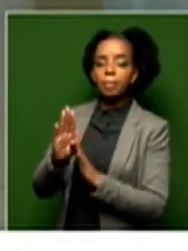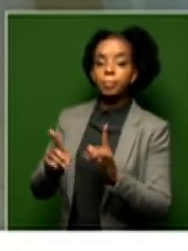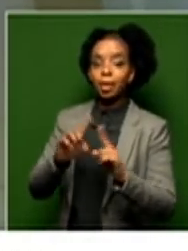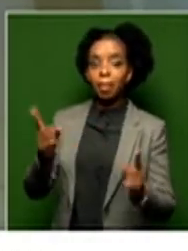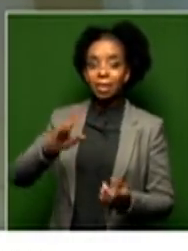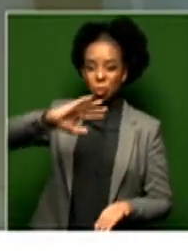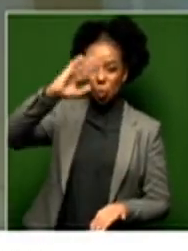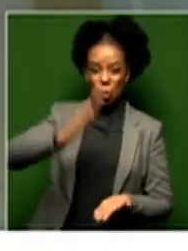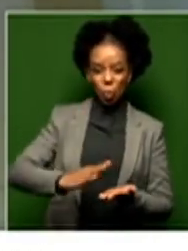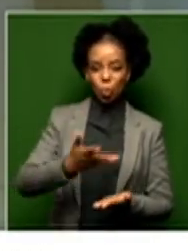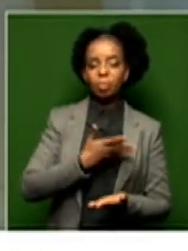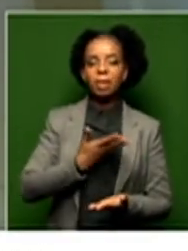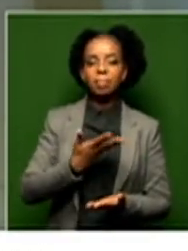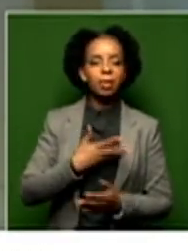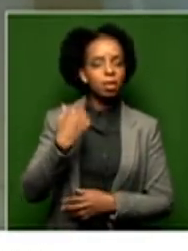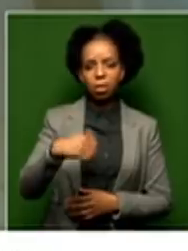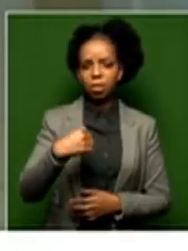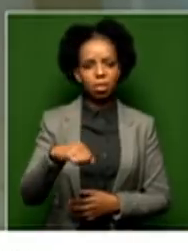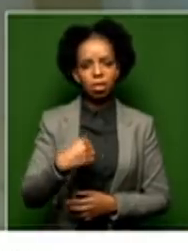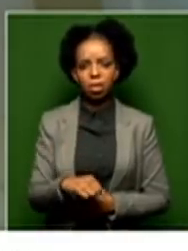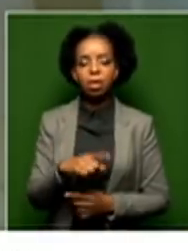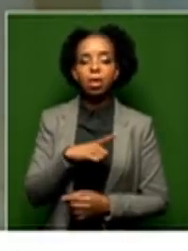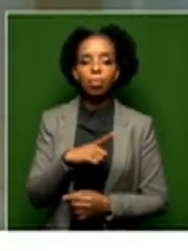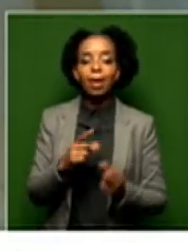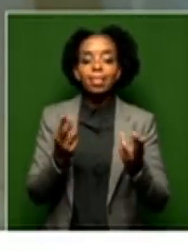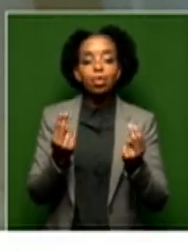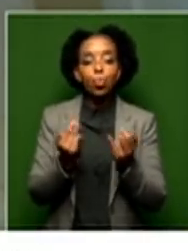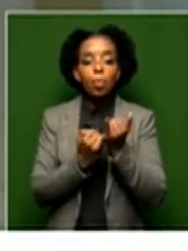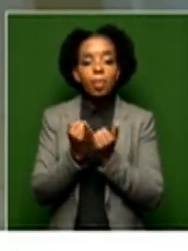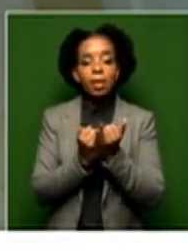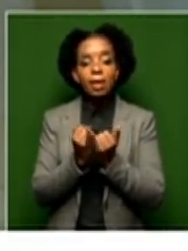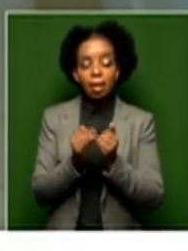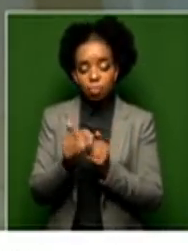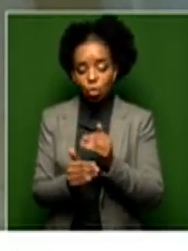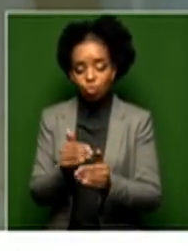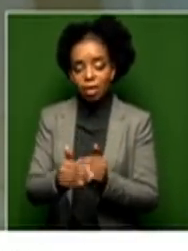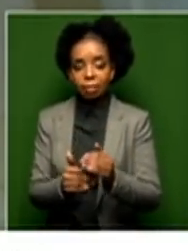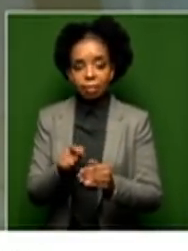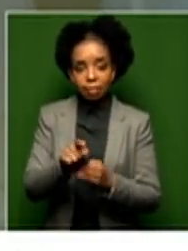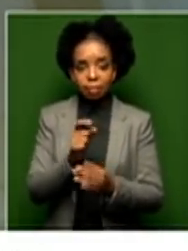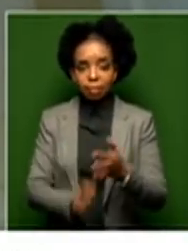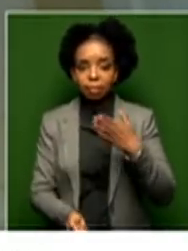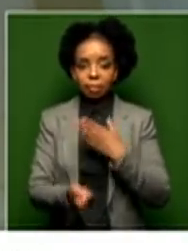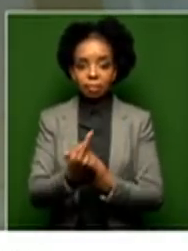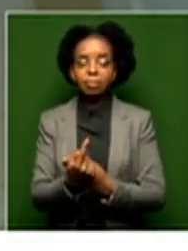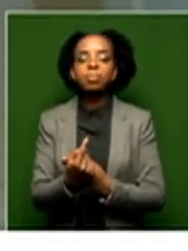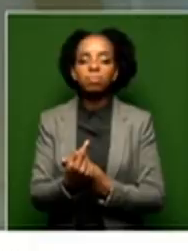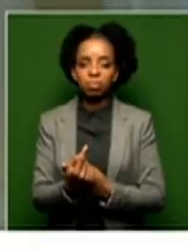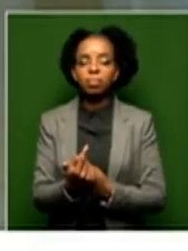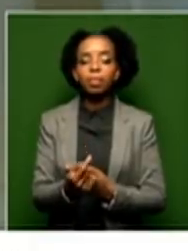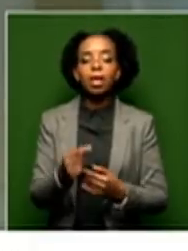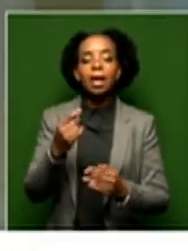are going to come from going out to a new bidding process, which will take advantage of the current much lower